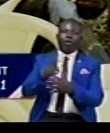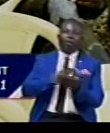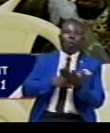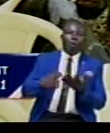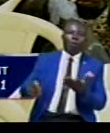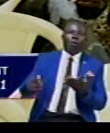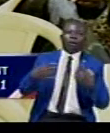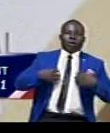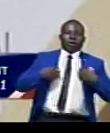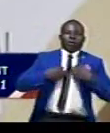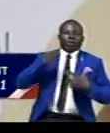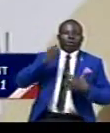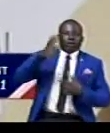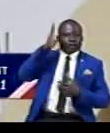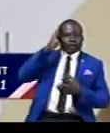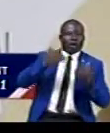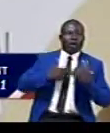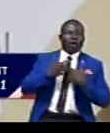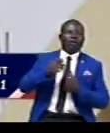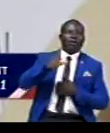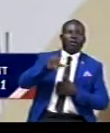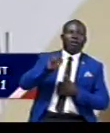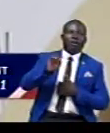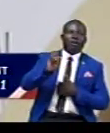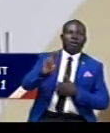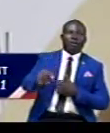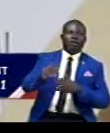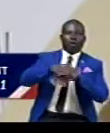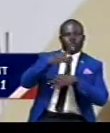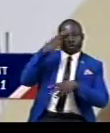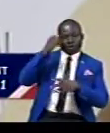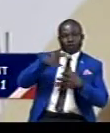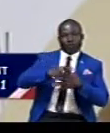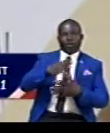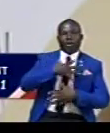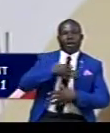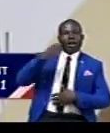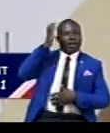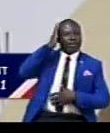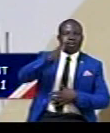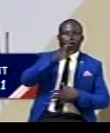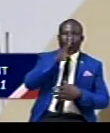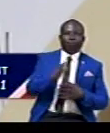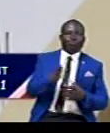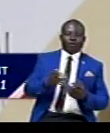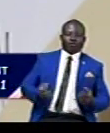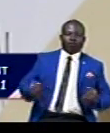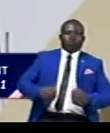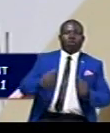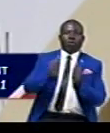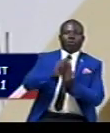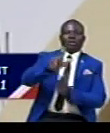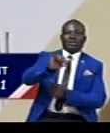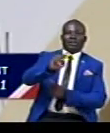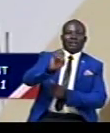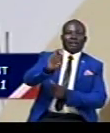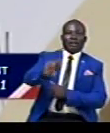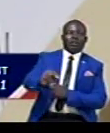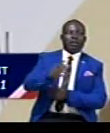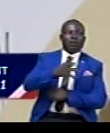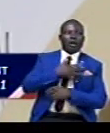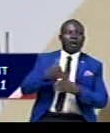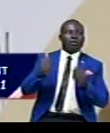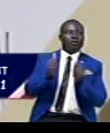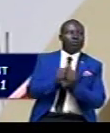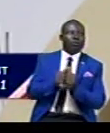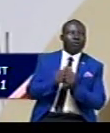shall have the linen breeches upon his flesh, and shall be girded with a linen girdle, and with a linen mitre